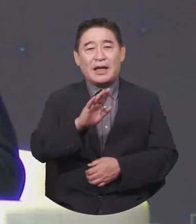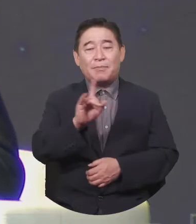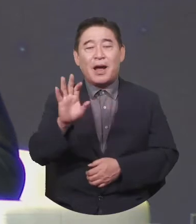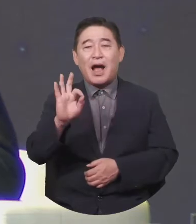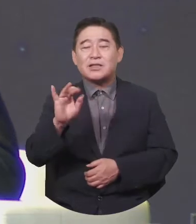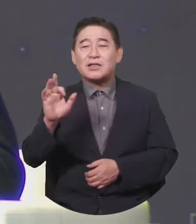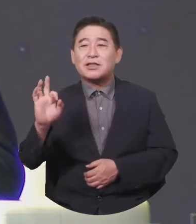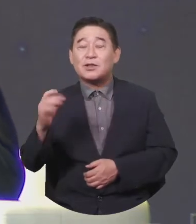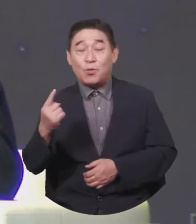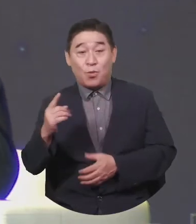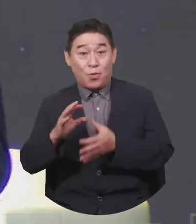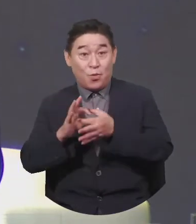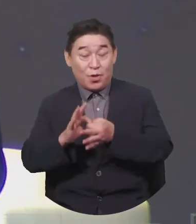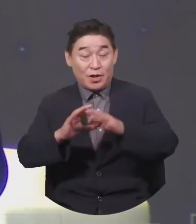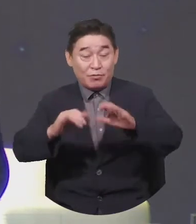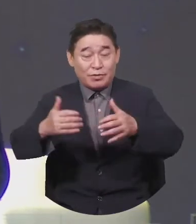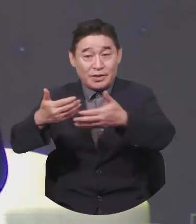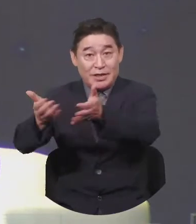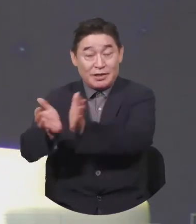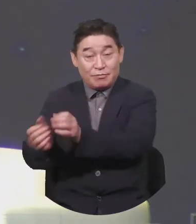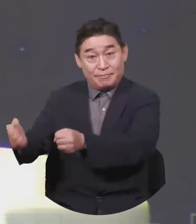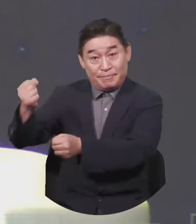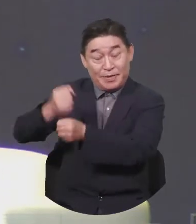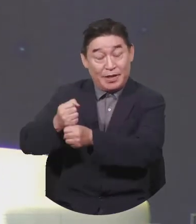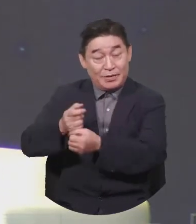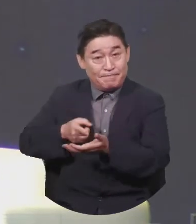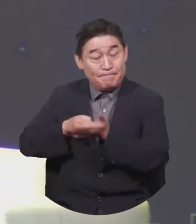Well, I think that I